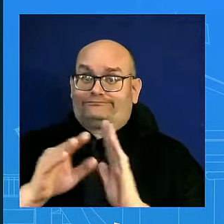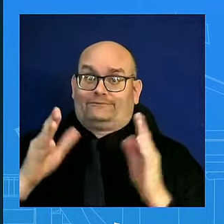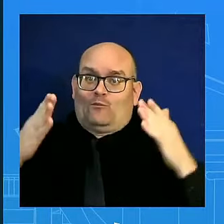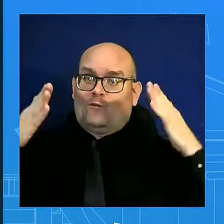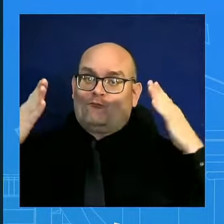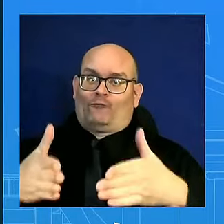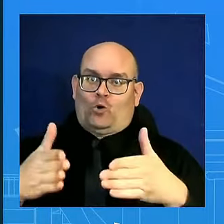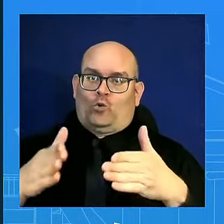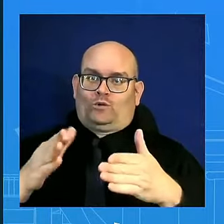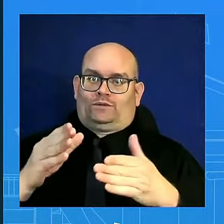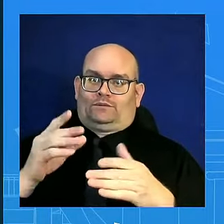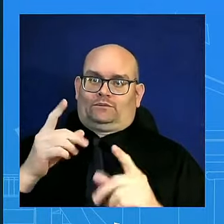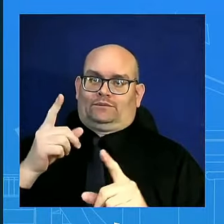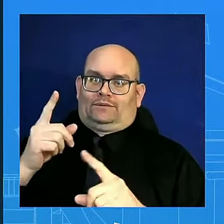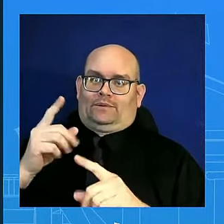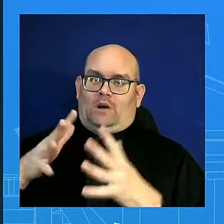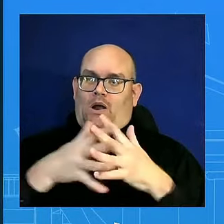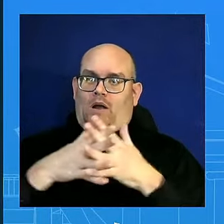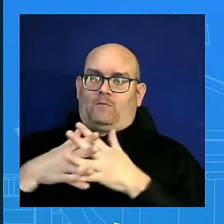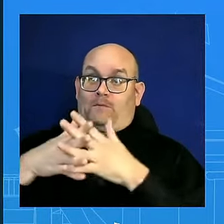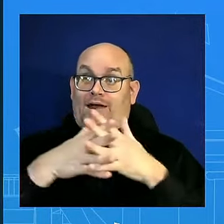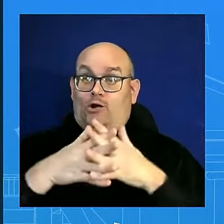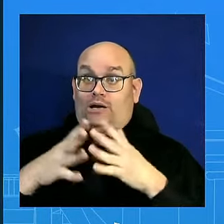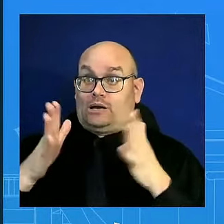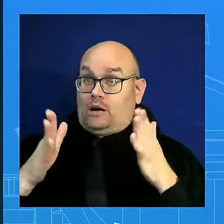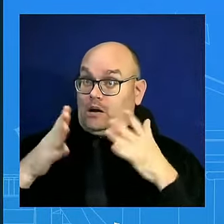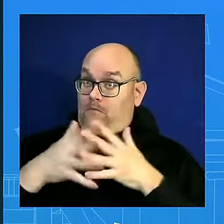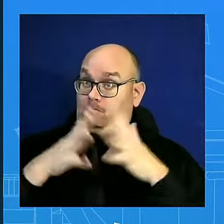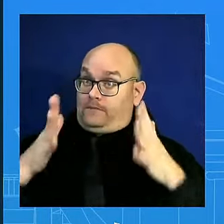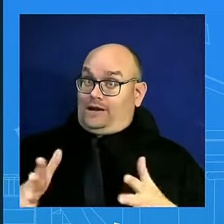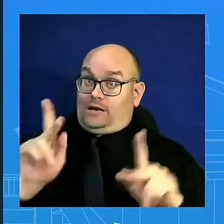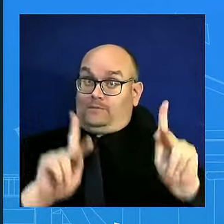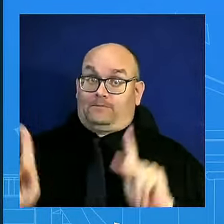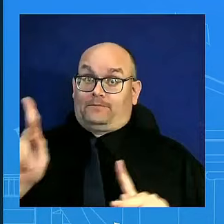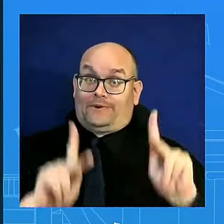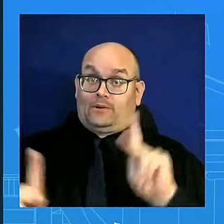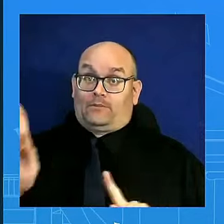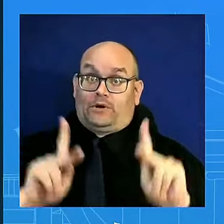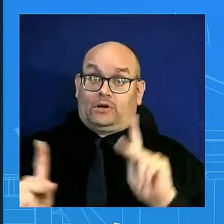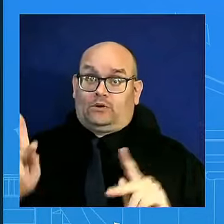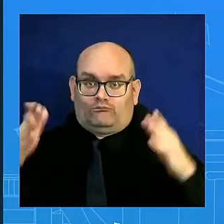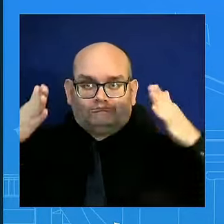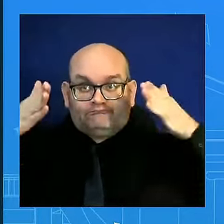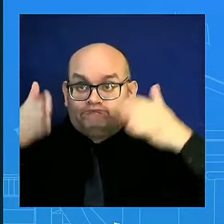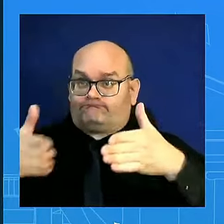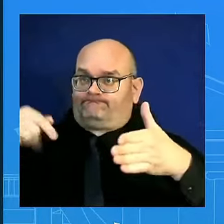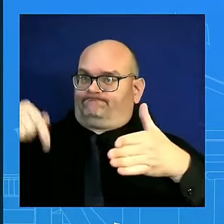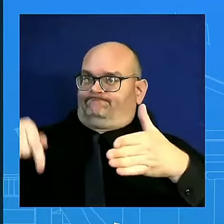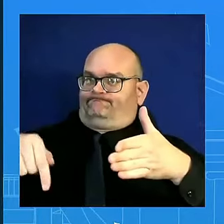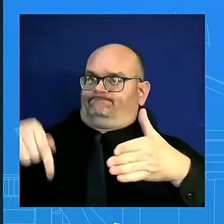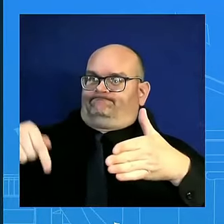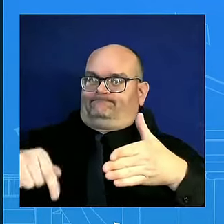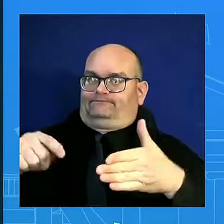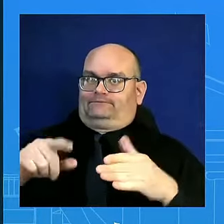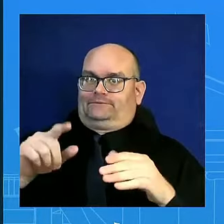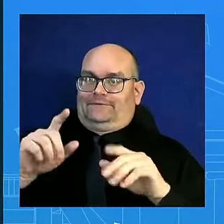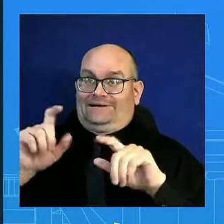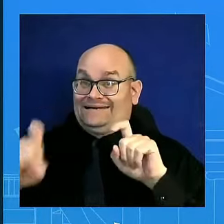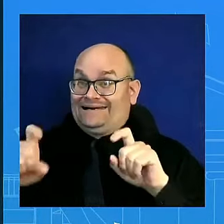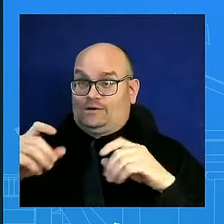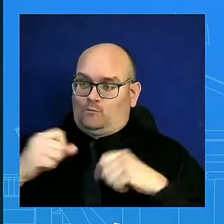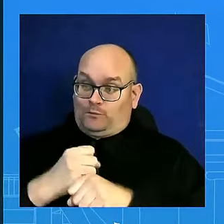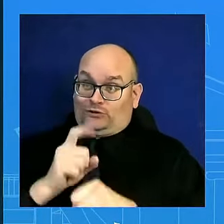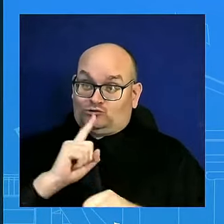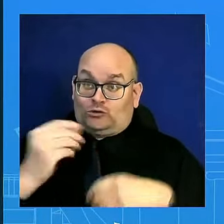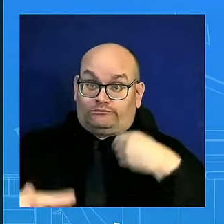also, which is make sure that we lower costs for them. That's going to be our focus. Our economic team, they're going to monitor everything closely. They're